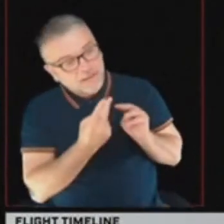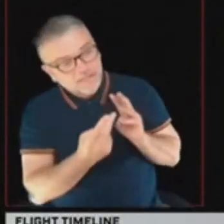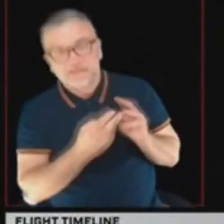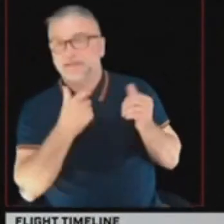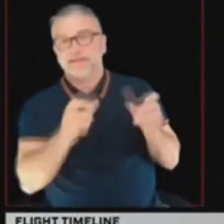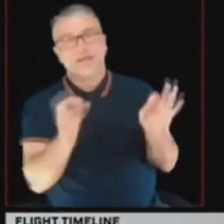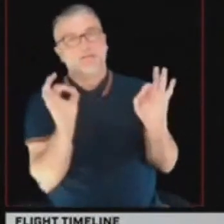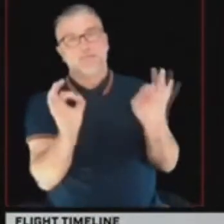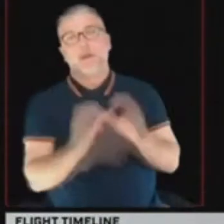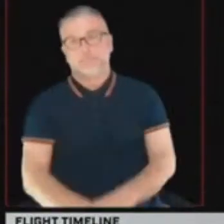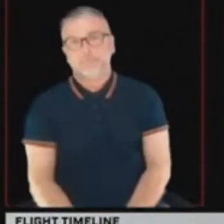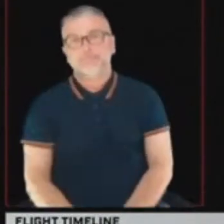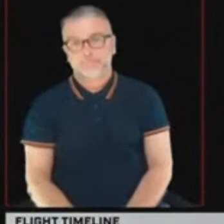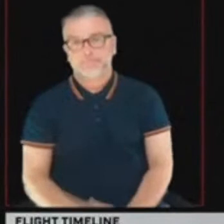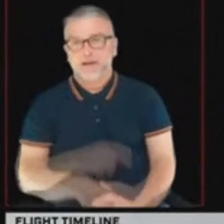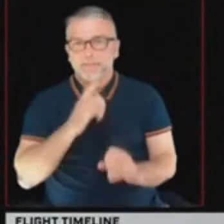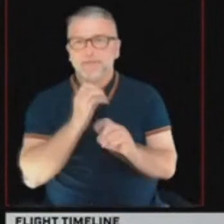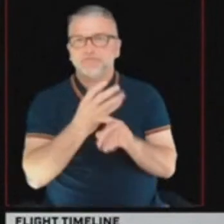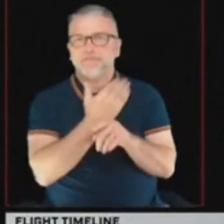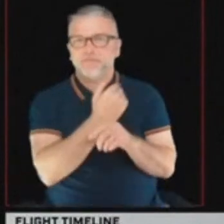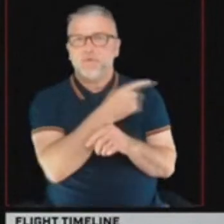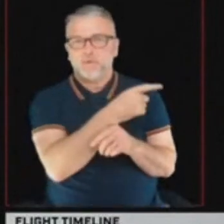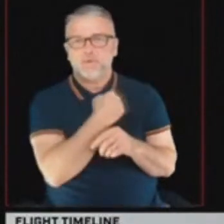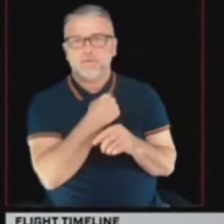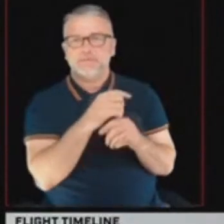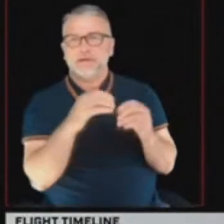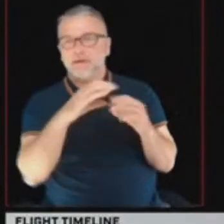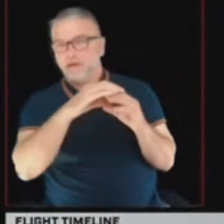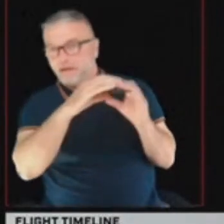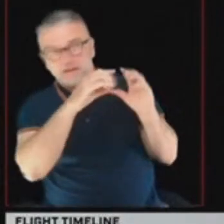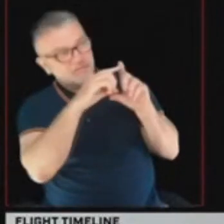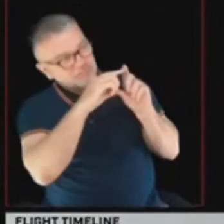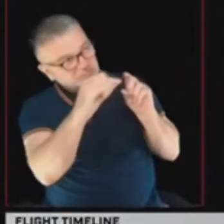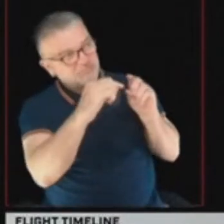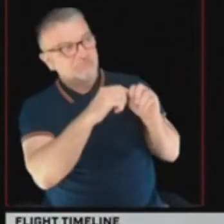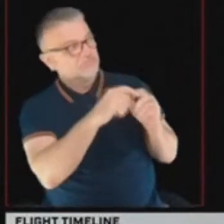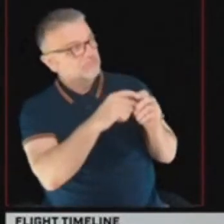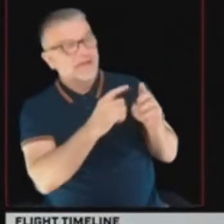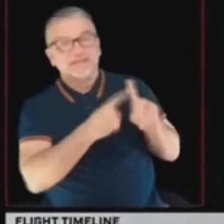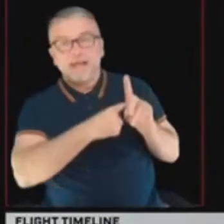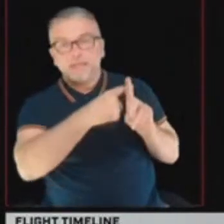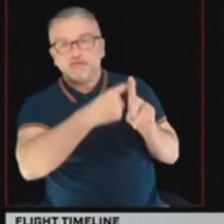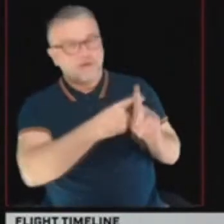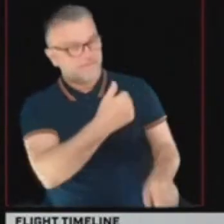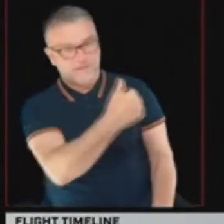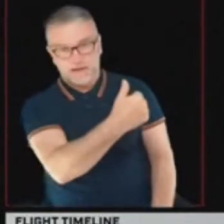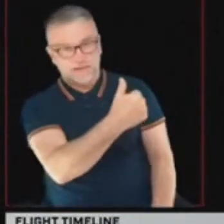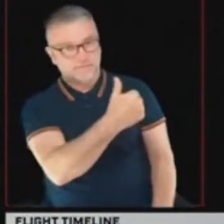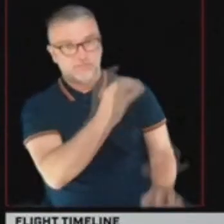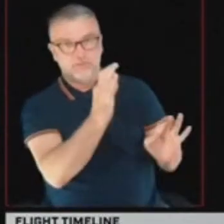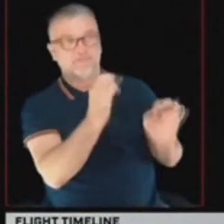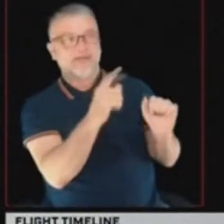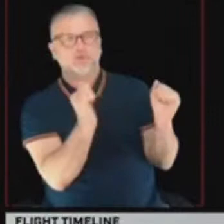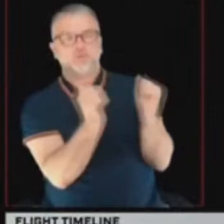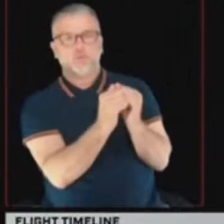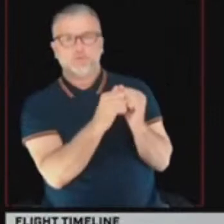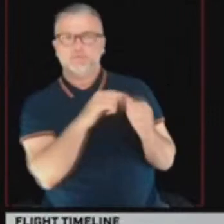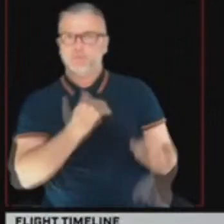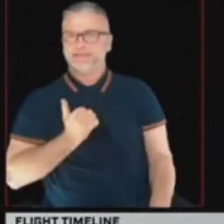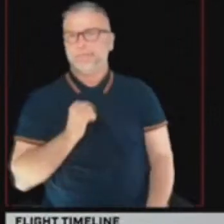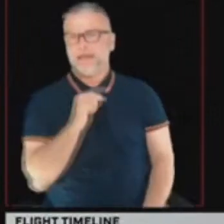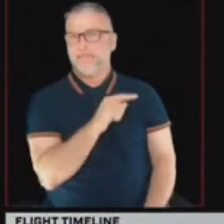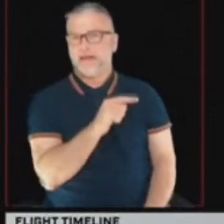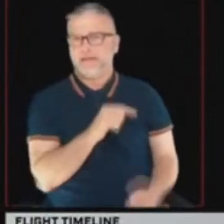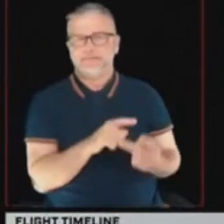I had mentioned earlier, we're watching that payload adaptive temperature, but that is still doing totally fine for this phase of the flight. For those folks that have been watching